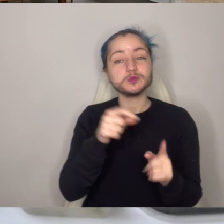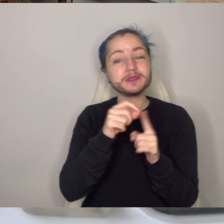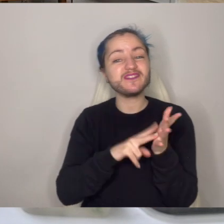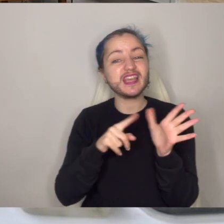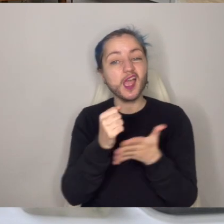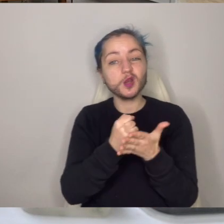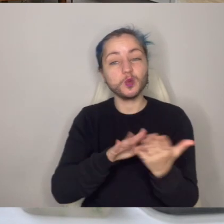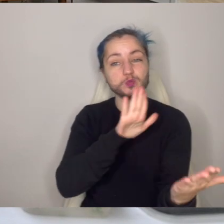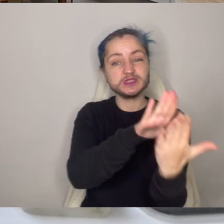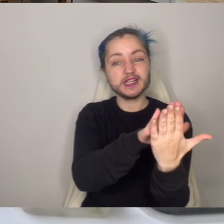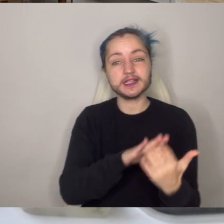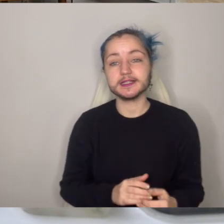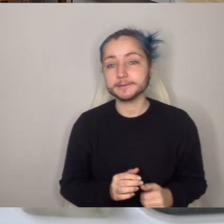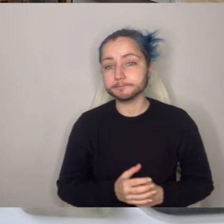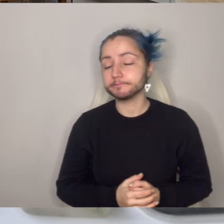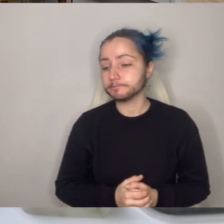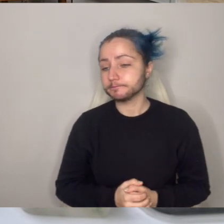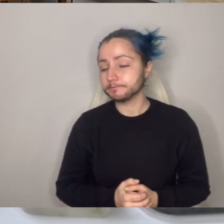bit of PVA on the back.